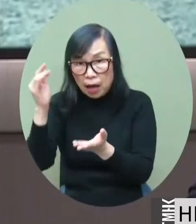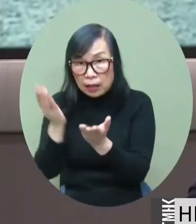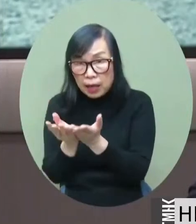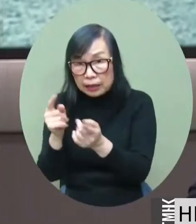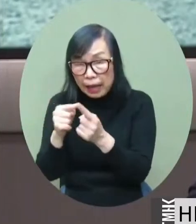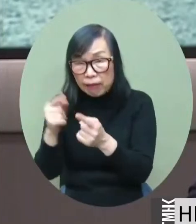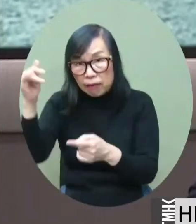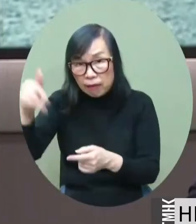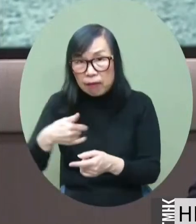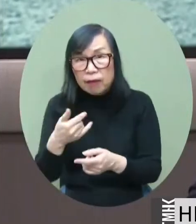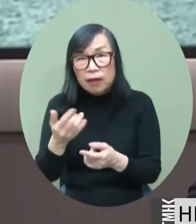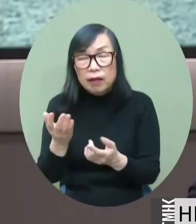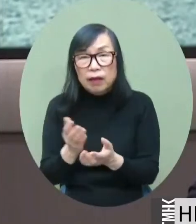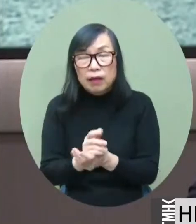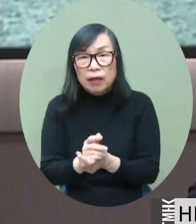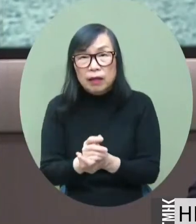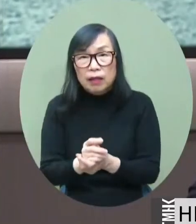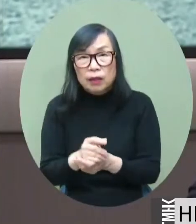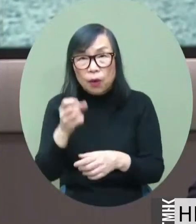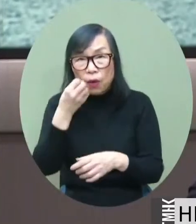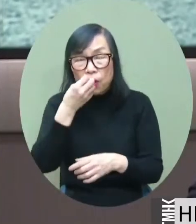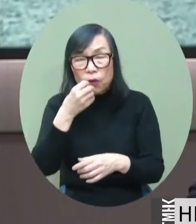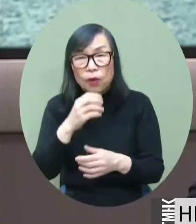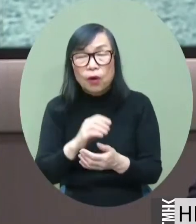then the airline